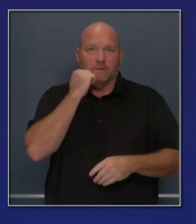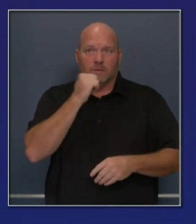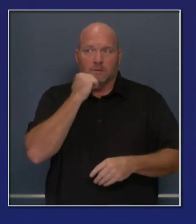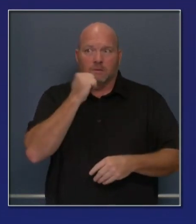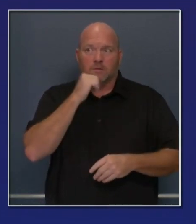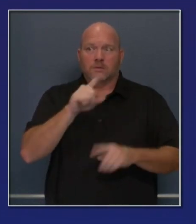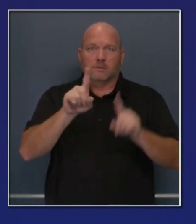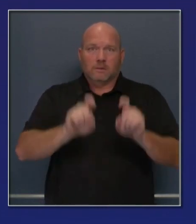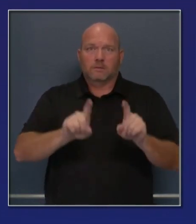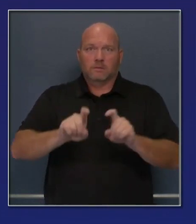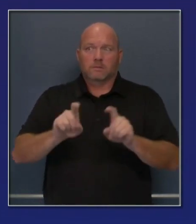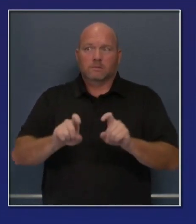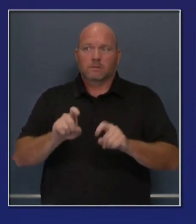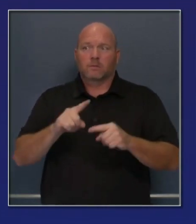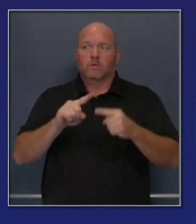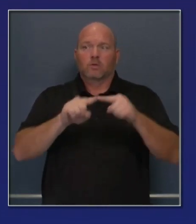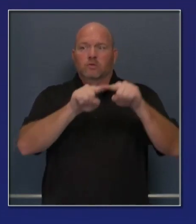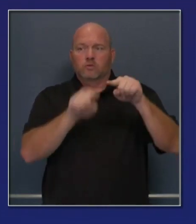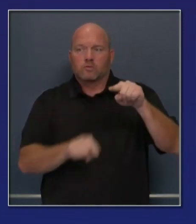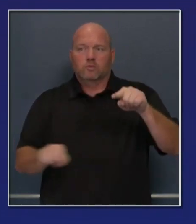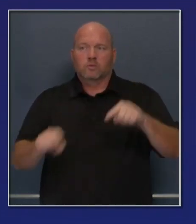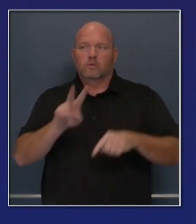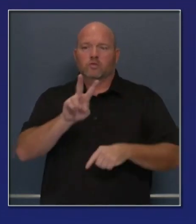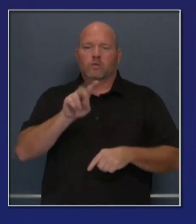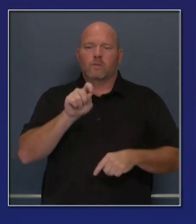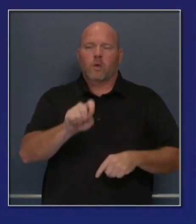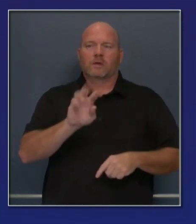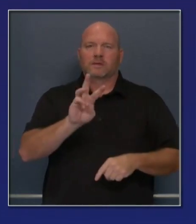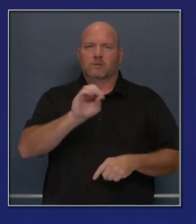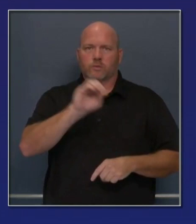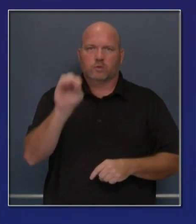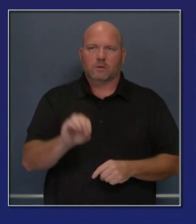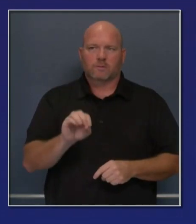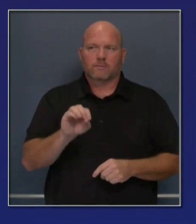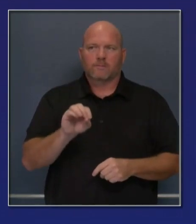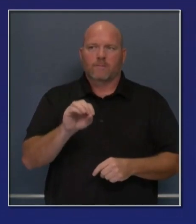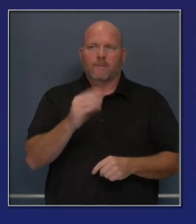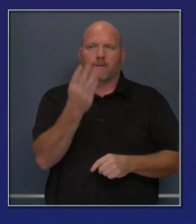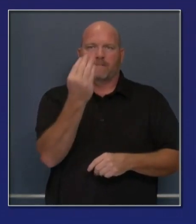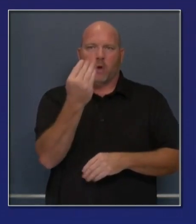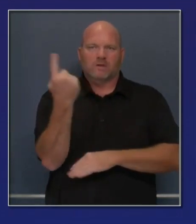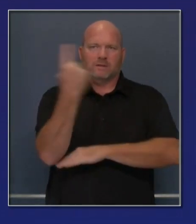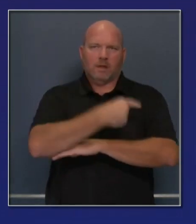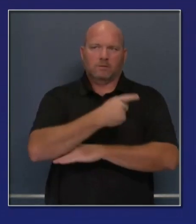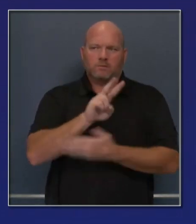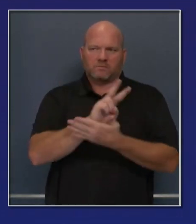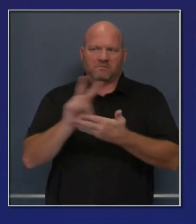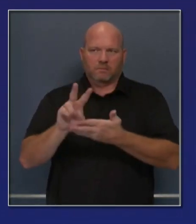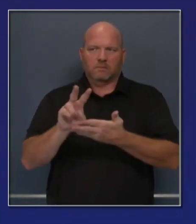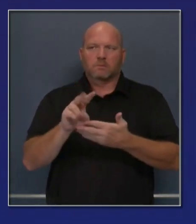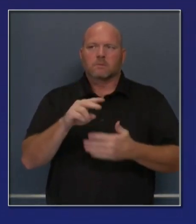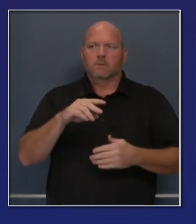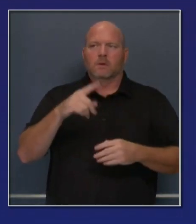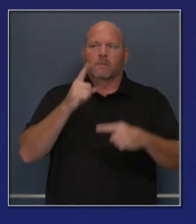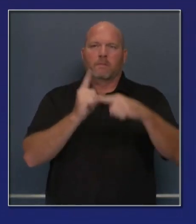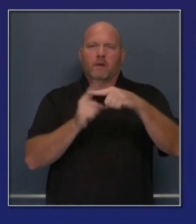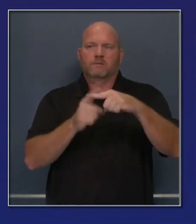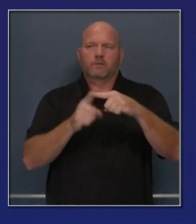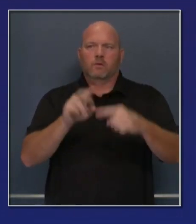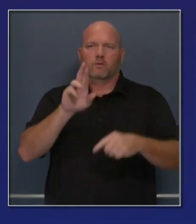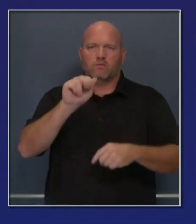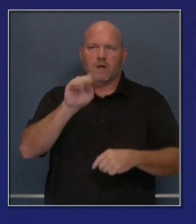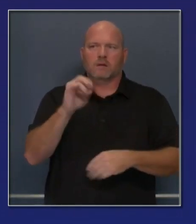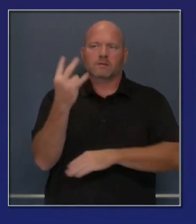days. It's dropped to 2.6%. That's a 14-day positivity rate. The 7-day positivity rate